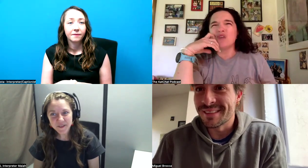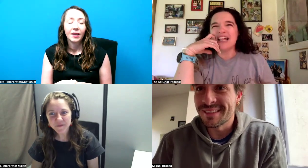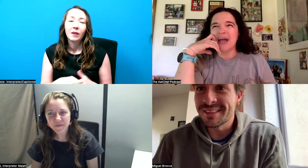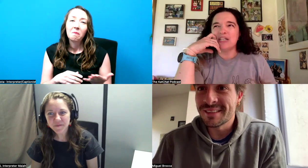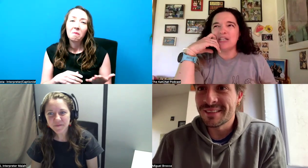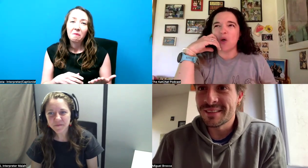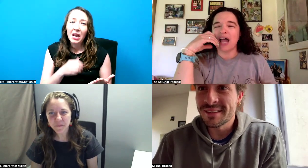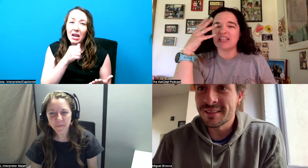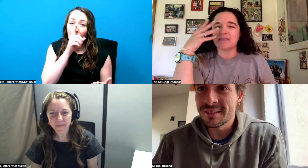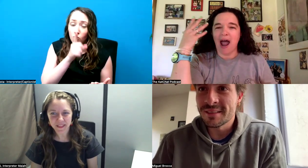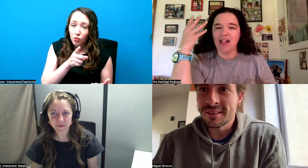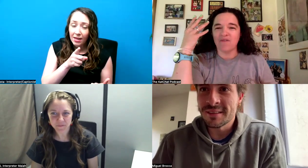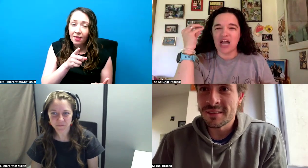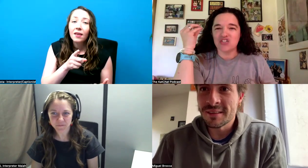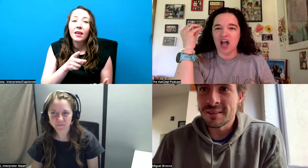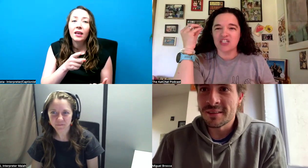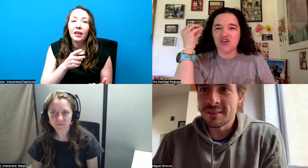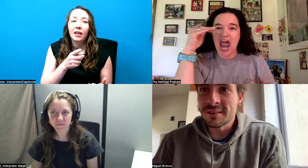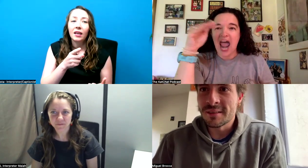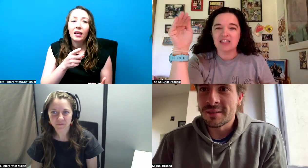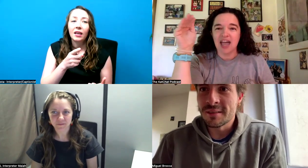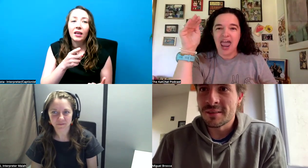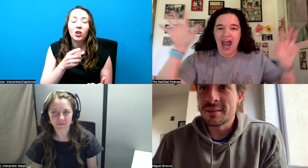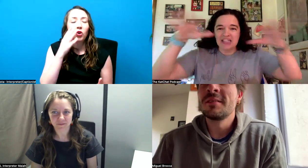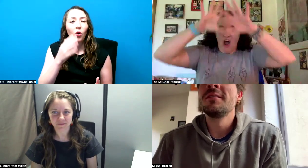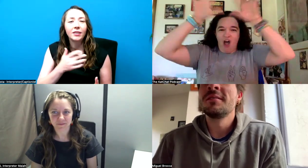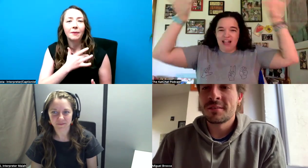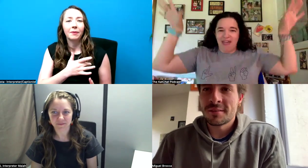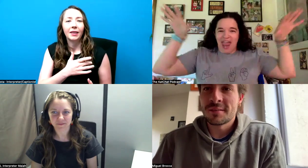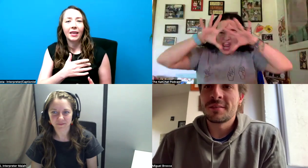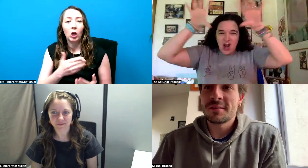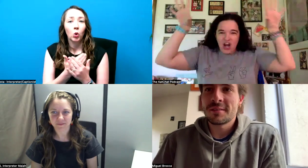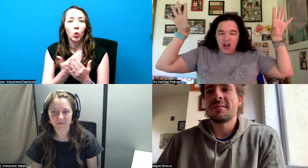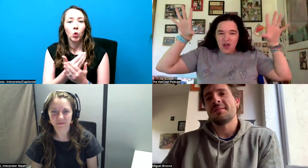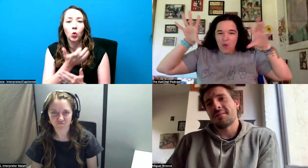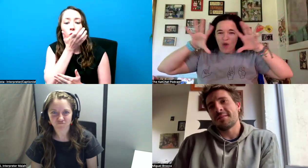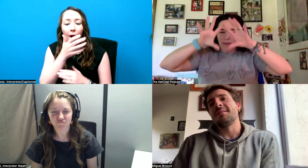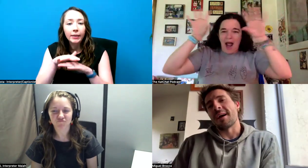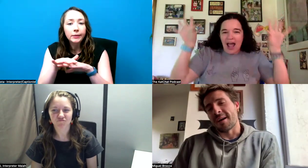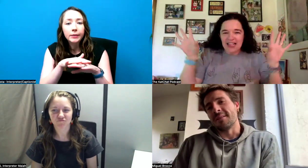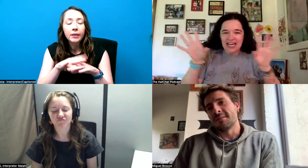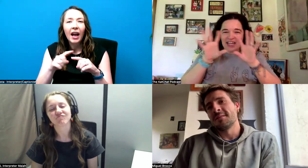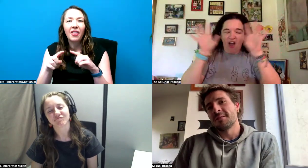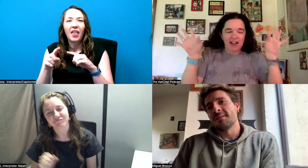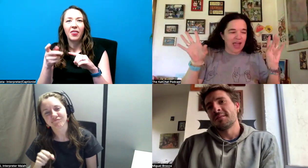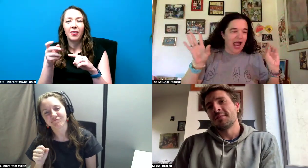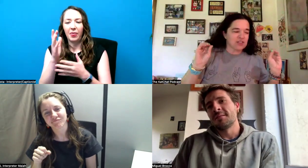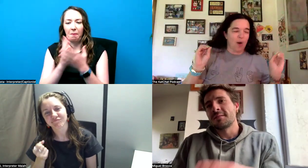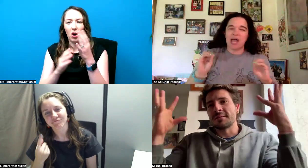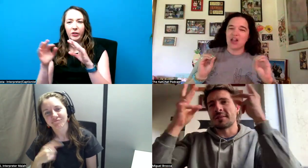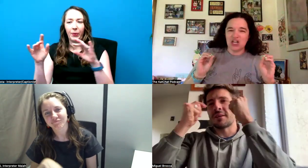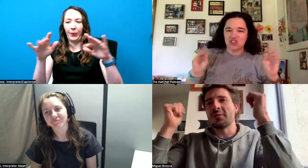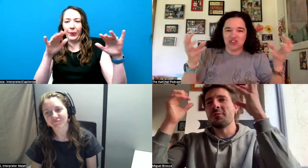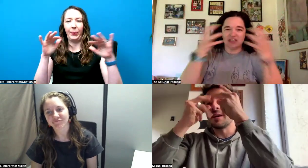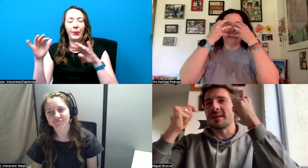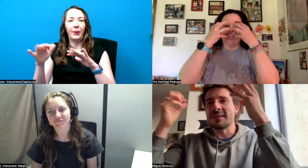Well, not really. I mean, just don't like the smell of French cut grass and it's all in the air with the Yeah. pollen and all of that. So